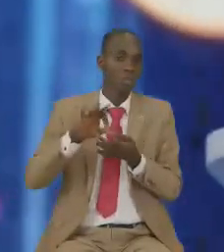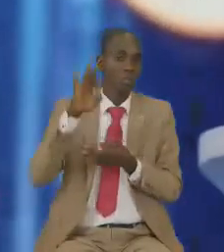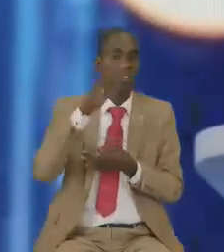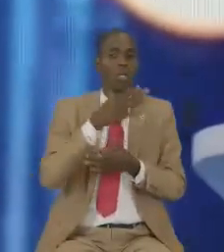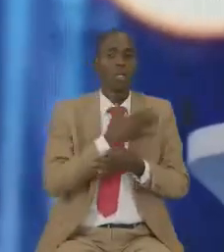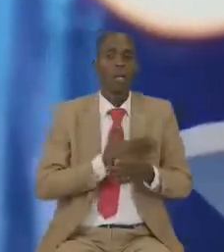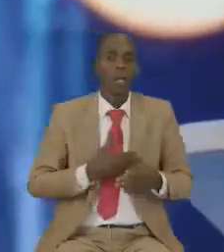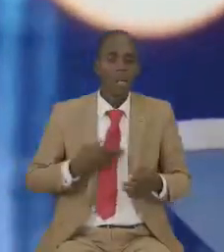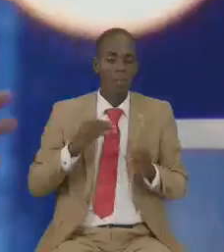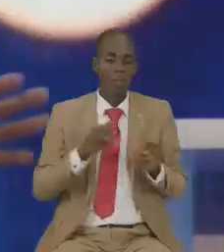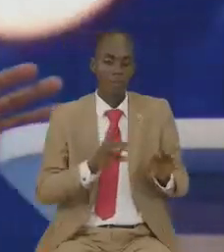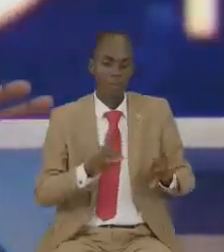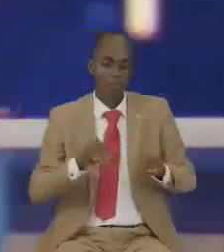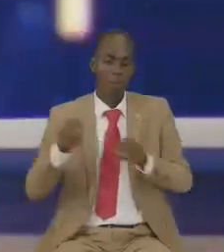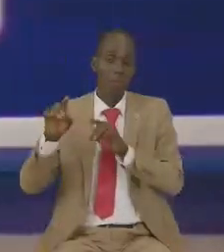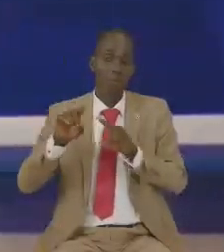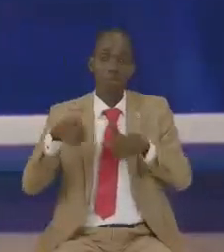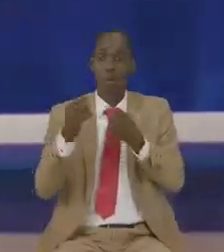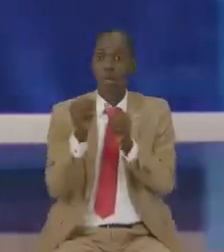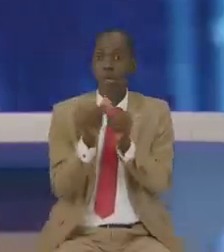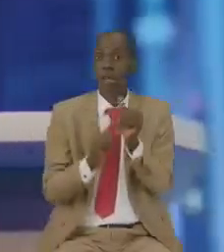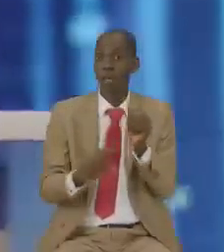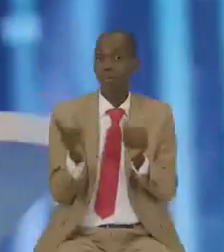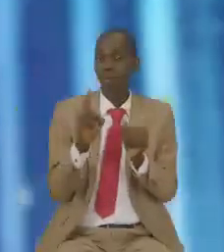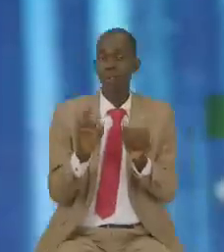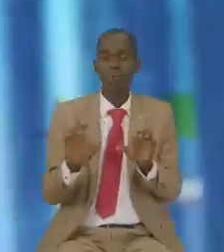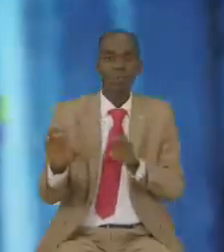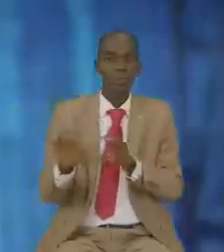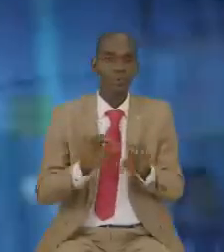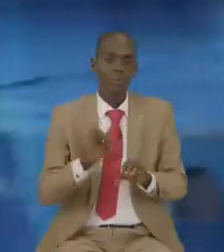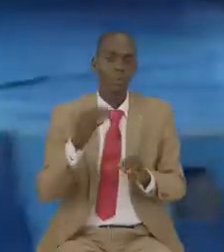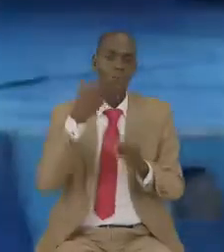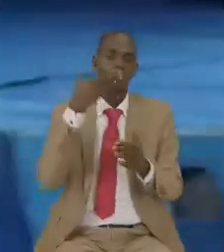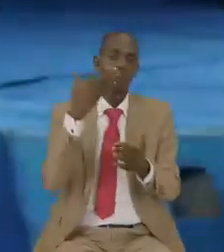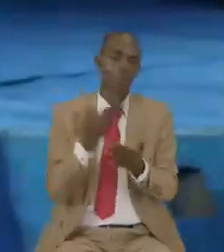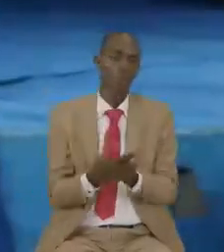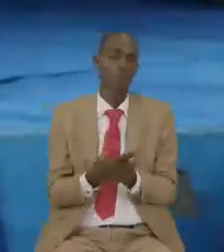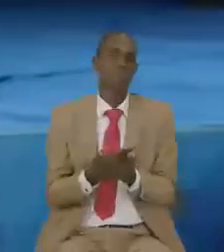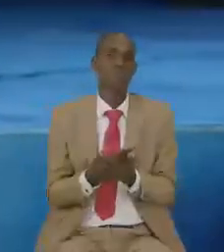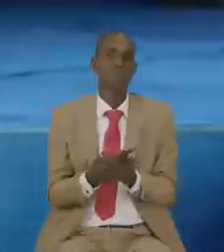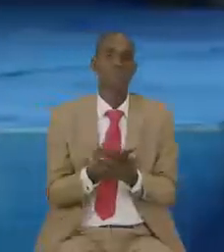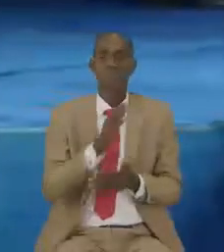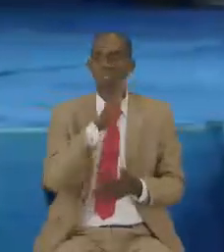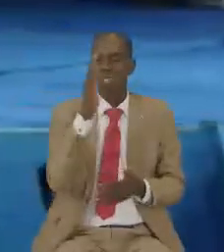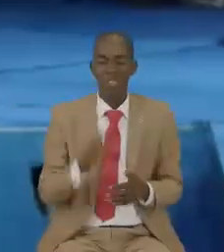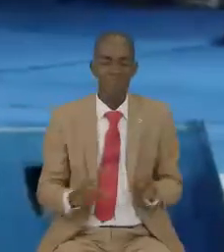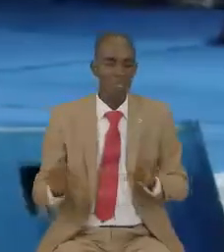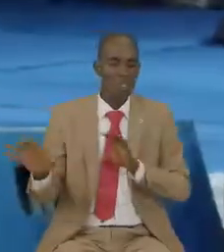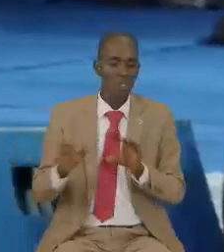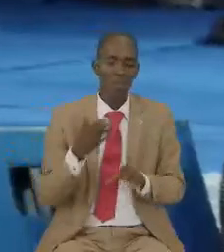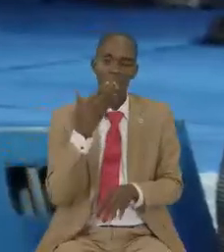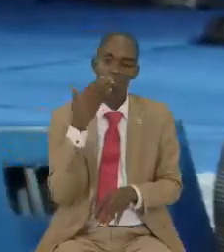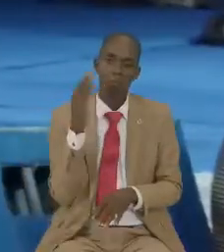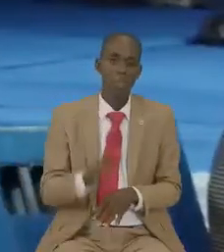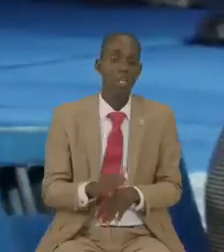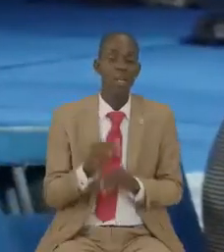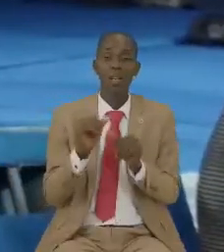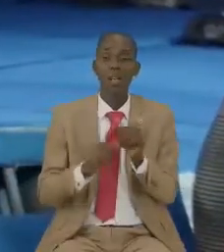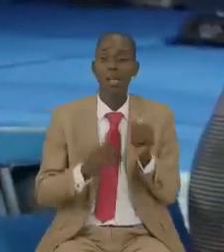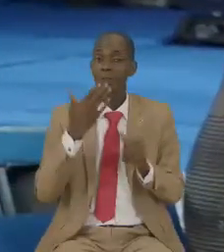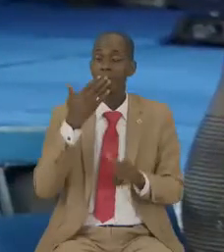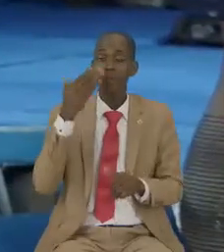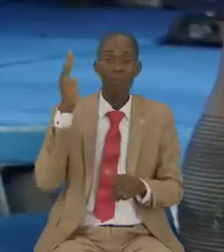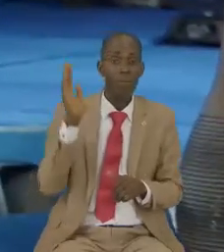he went about doing good. Never does evil. Every evil